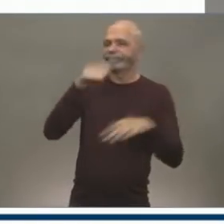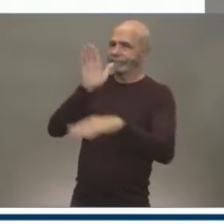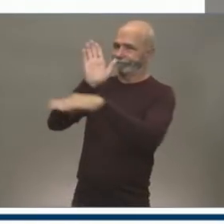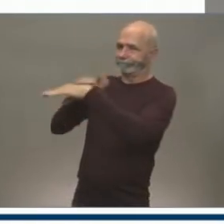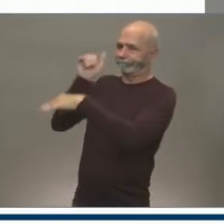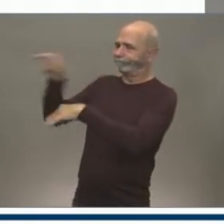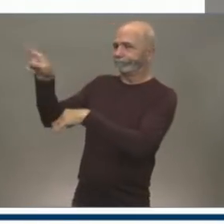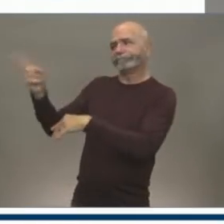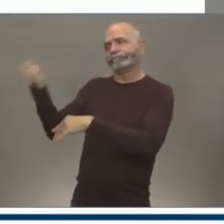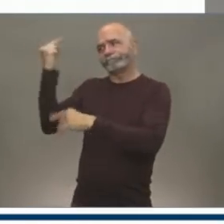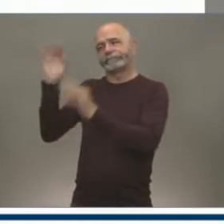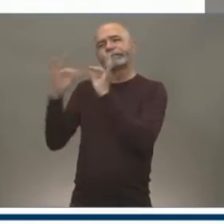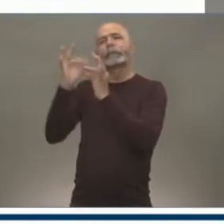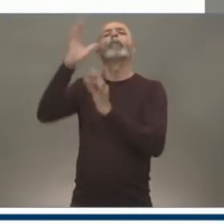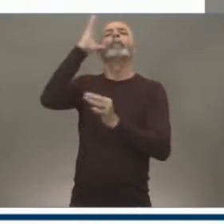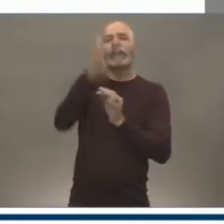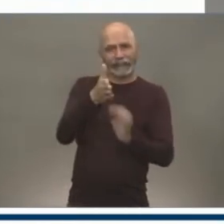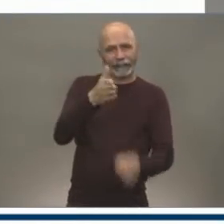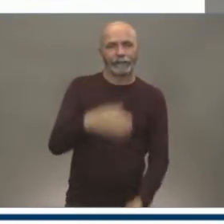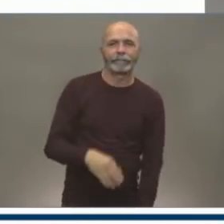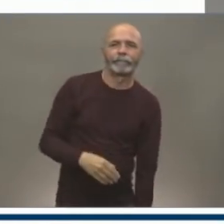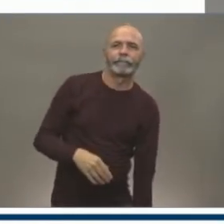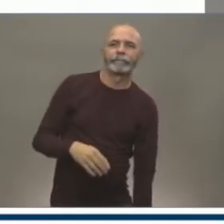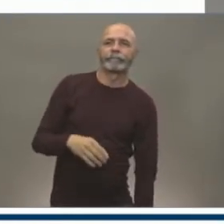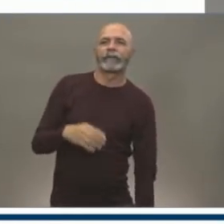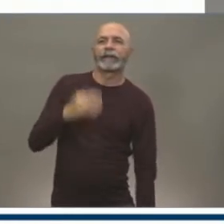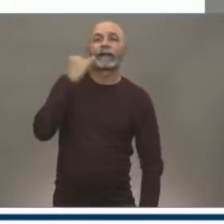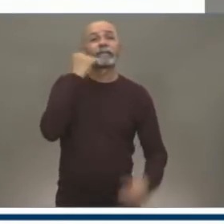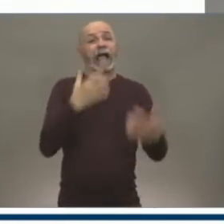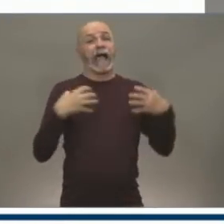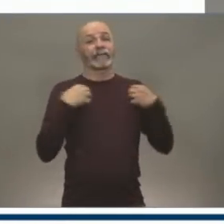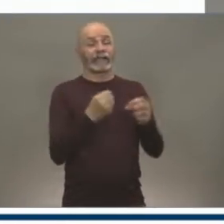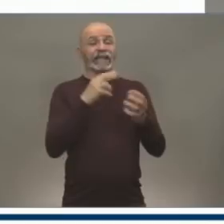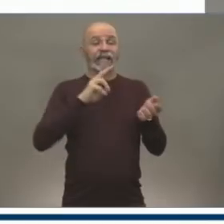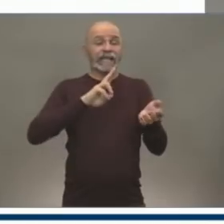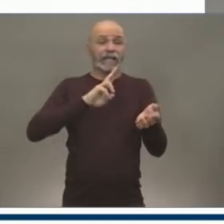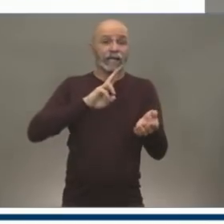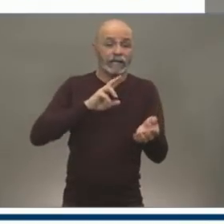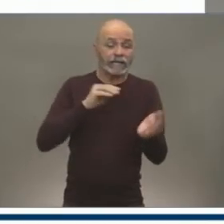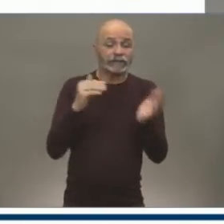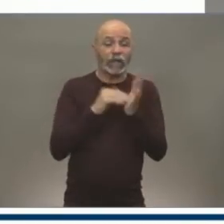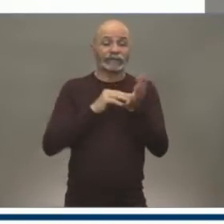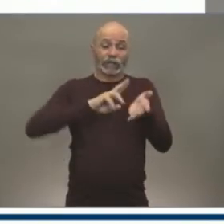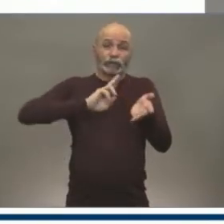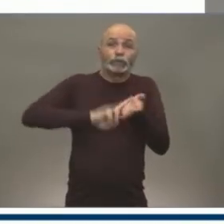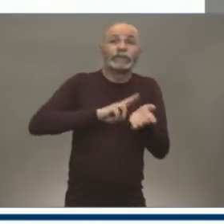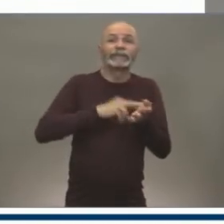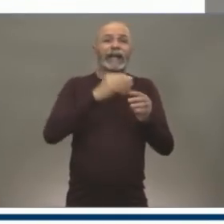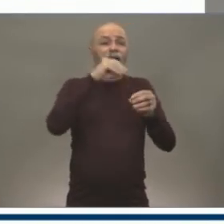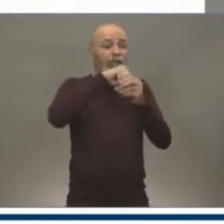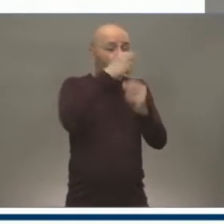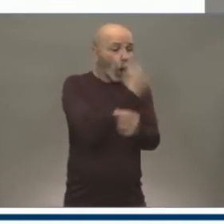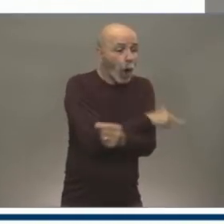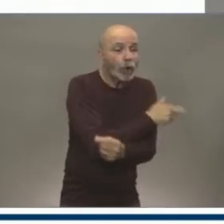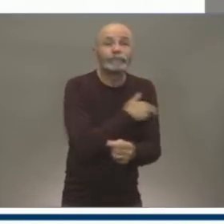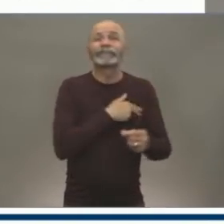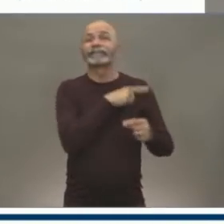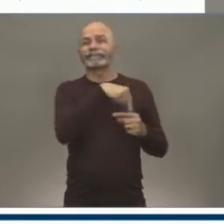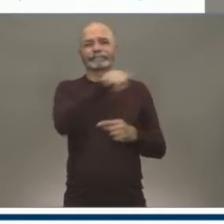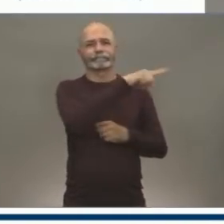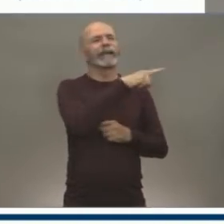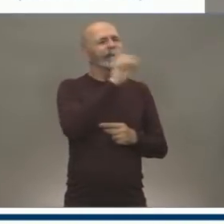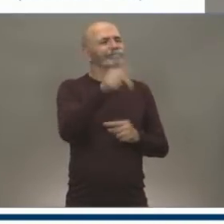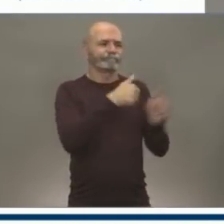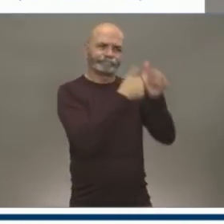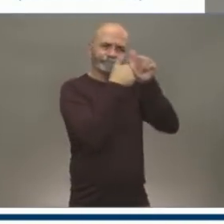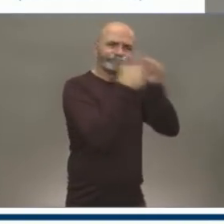example, healthcare workers have particular rules because of the higher risk in a healthcare environment. So they should follow the rules that are